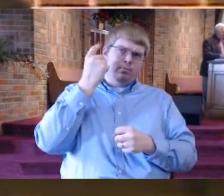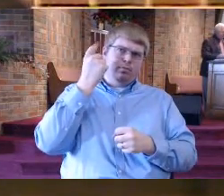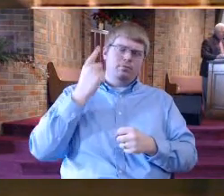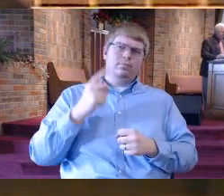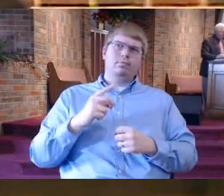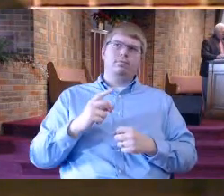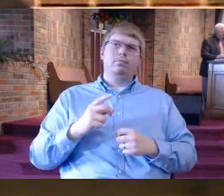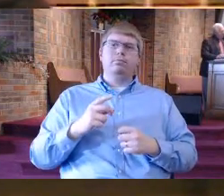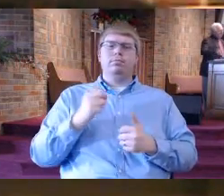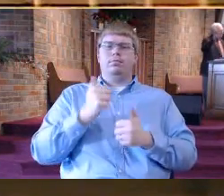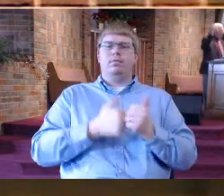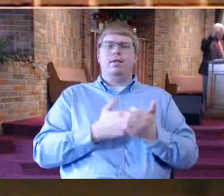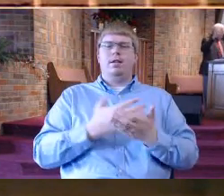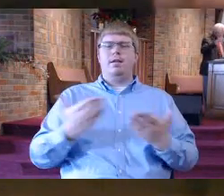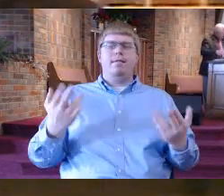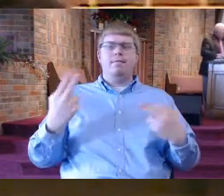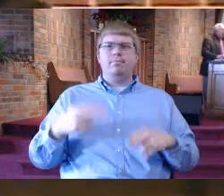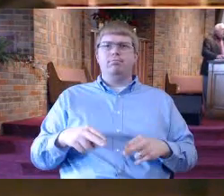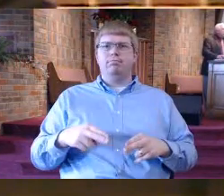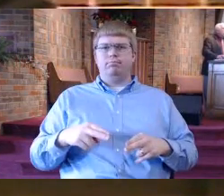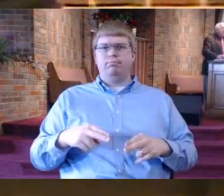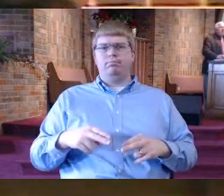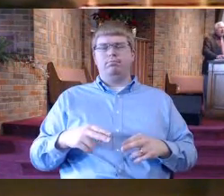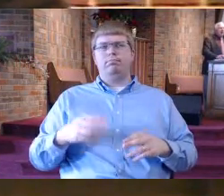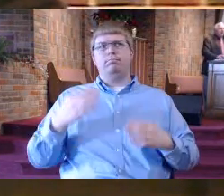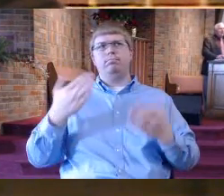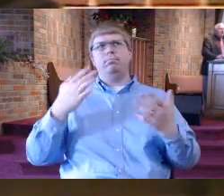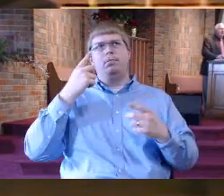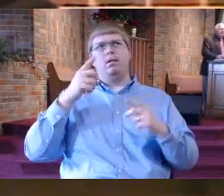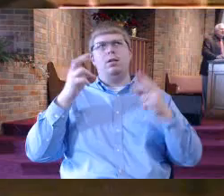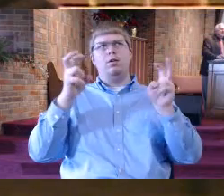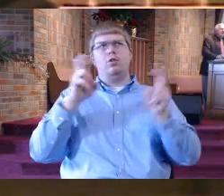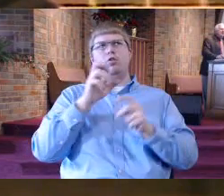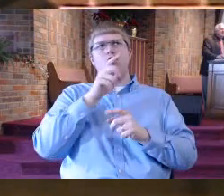everything. Big thoughts might include, who am I?